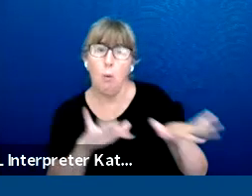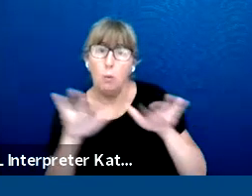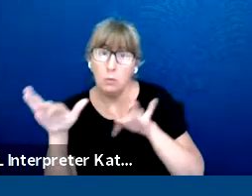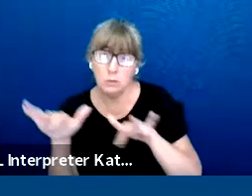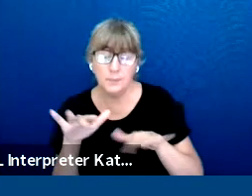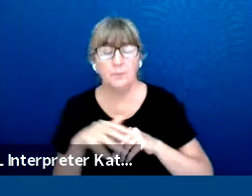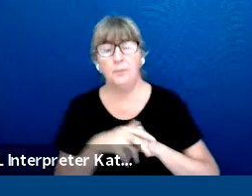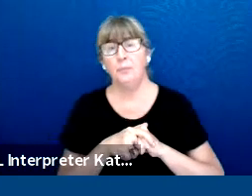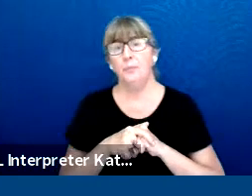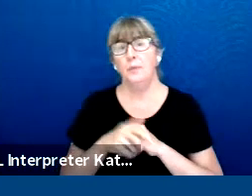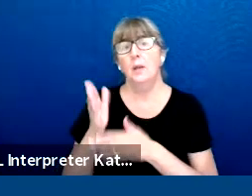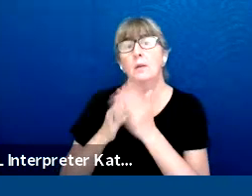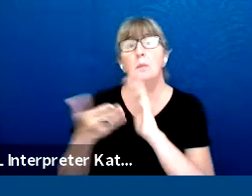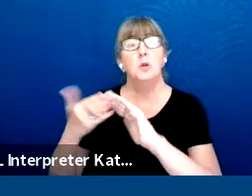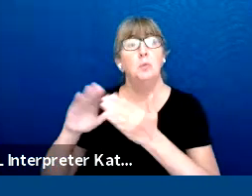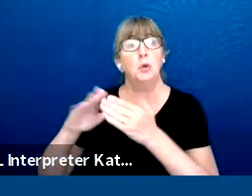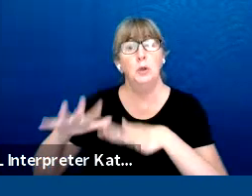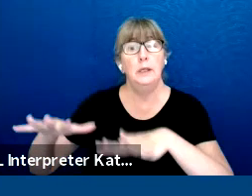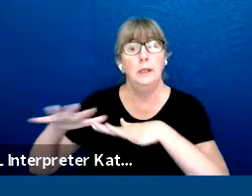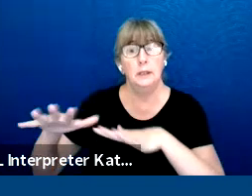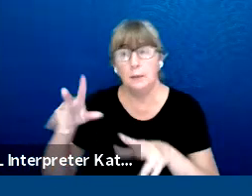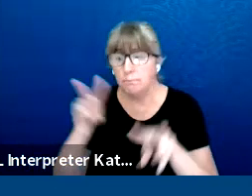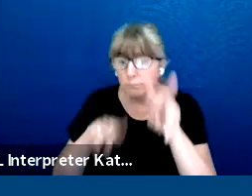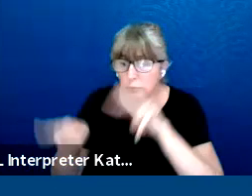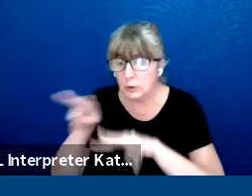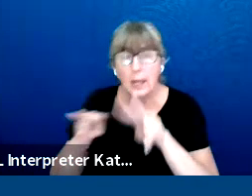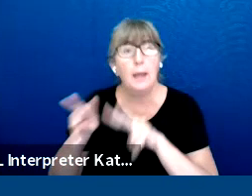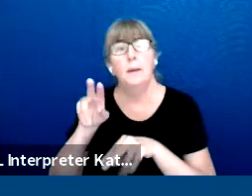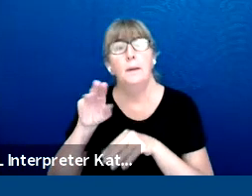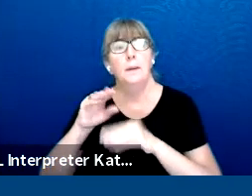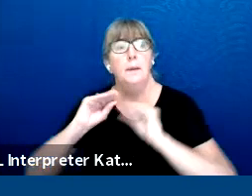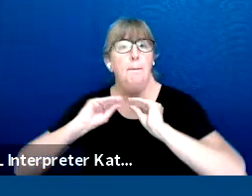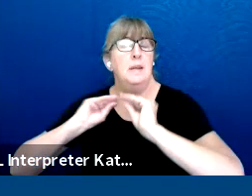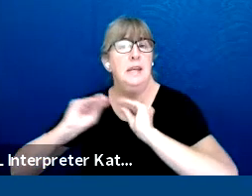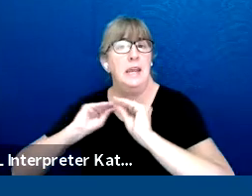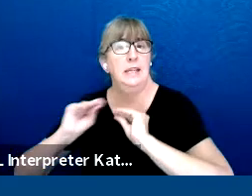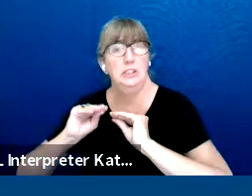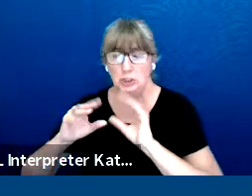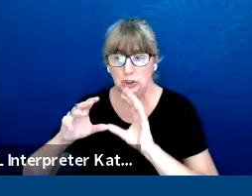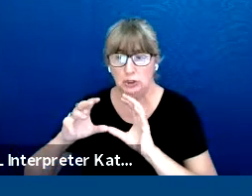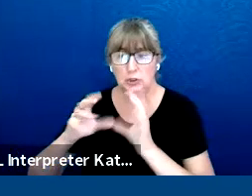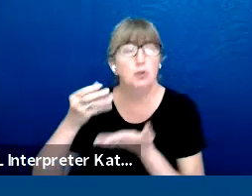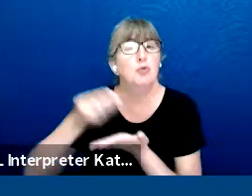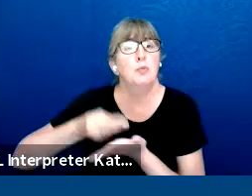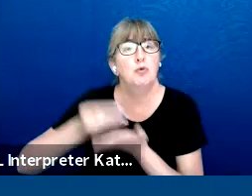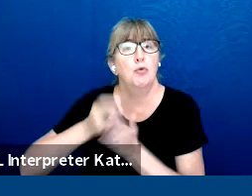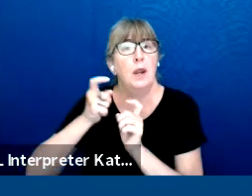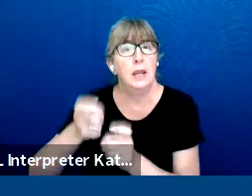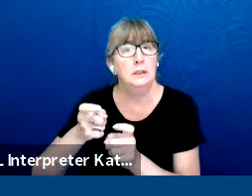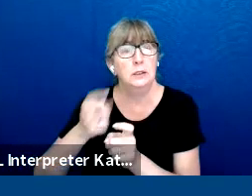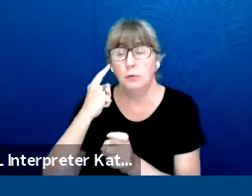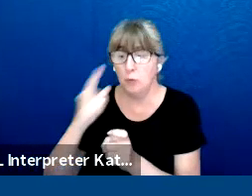Communities can look at mitigation grants that are available if they find that they need to do some type of debris